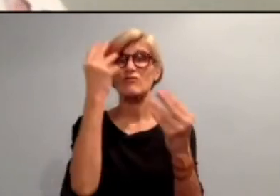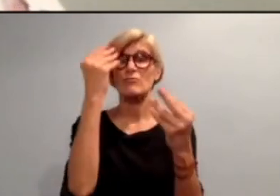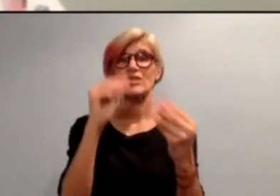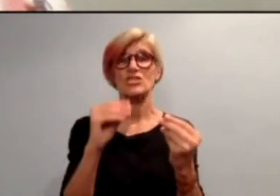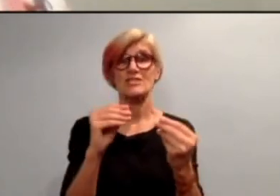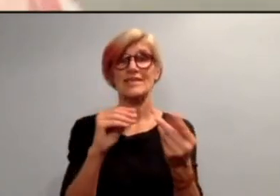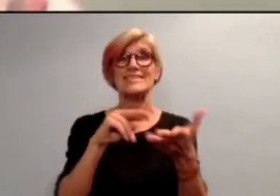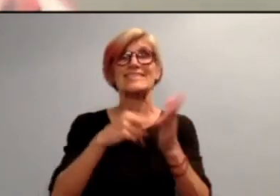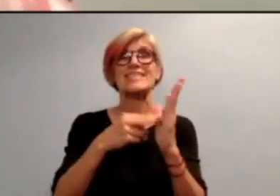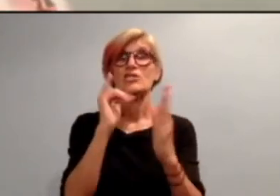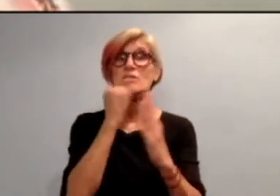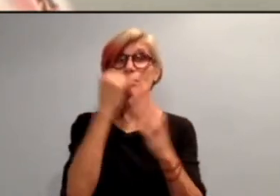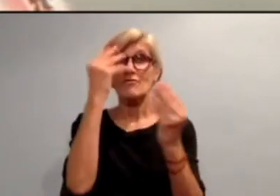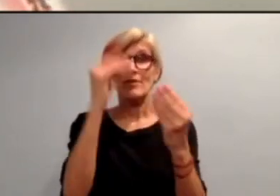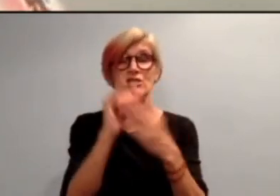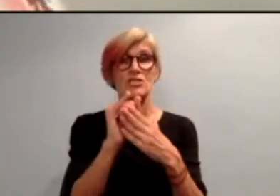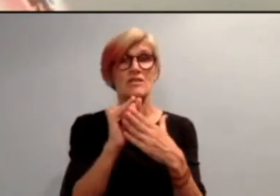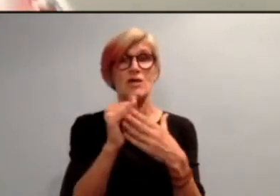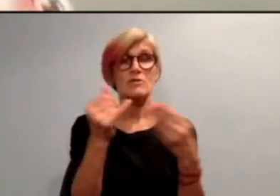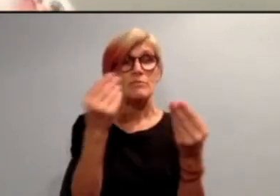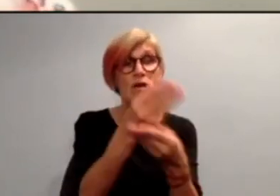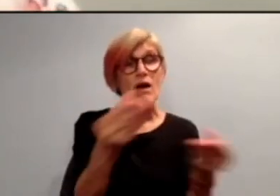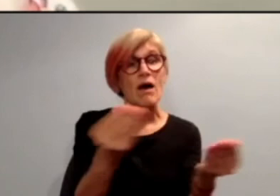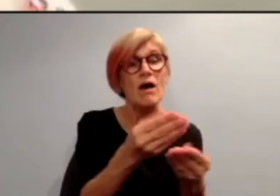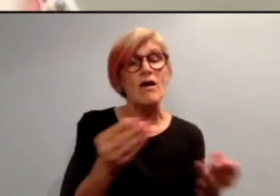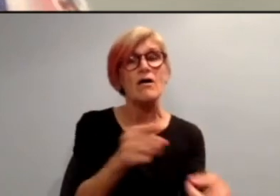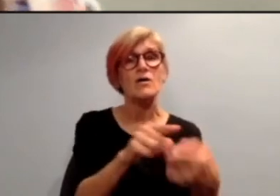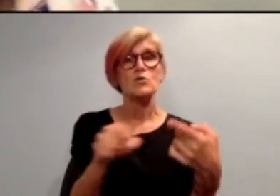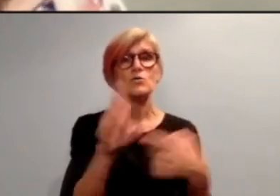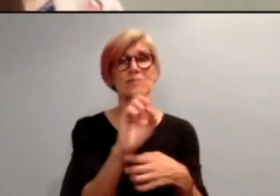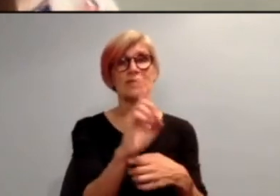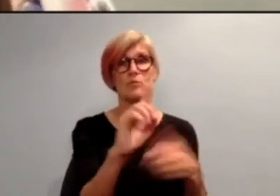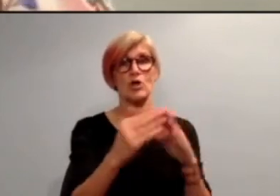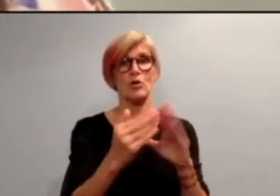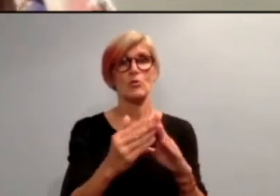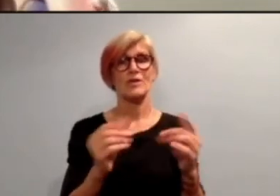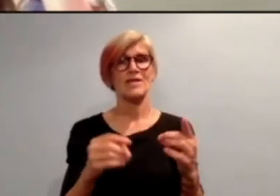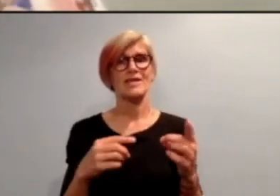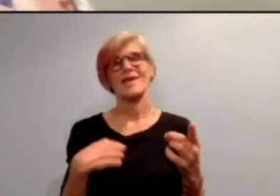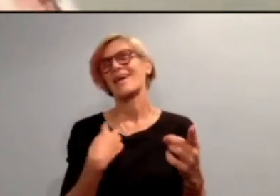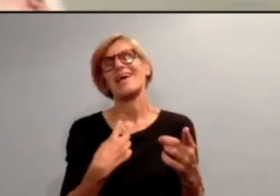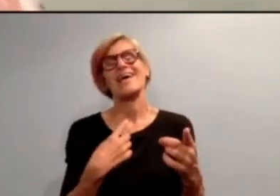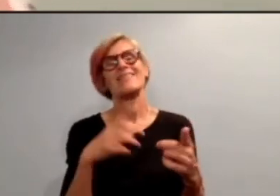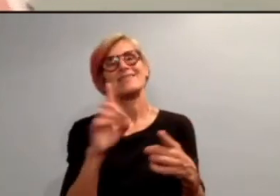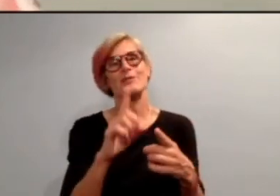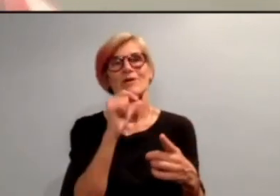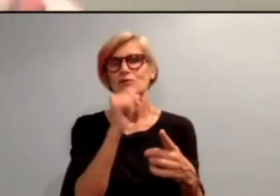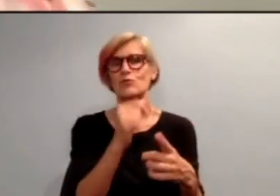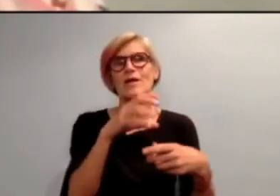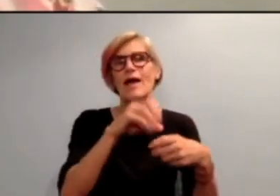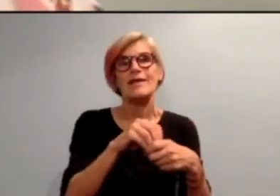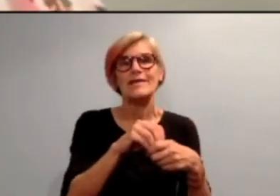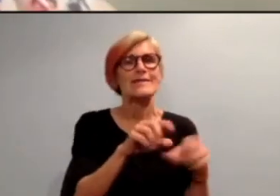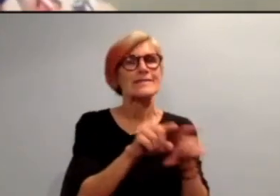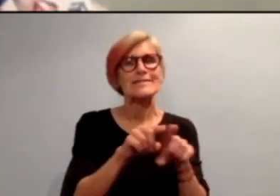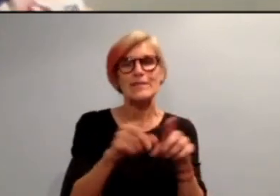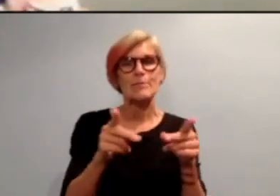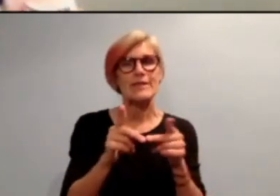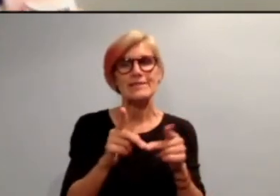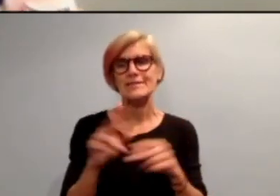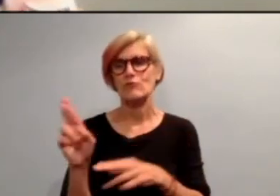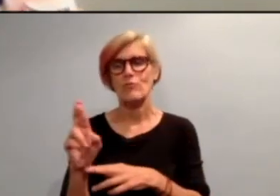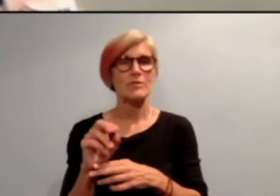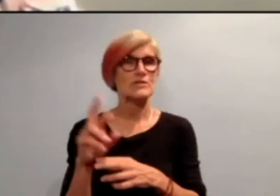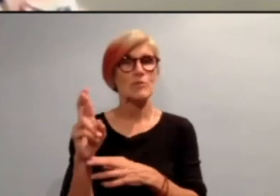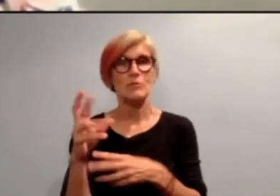AAPI community. And the Democrats weren't in the same space that the Republicans were at. We were not on WeChat the way the Republicans were. We were not doing what they